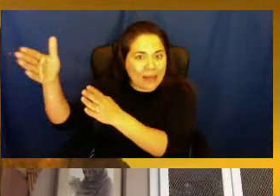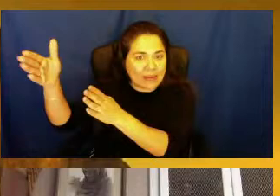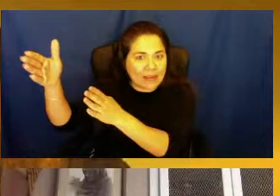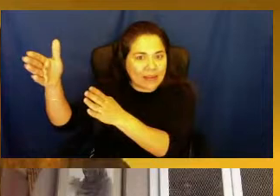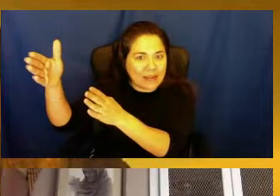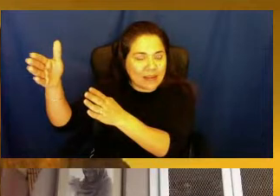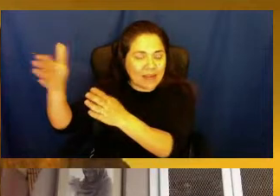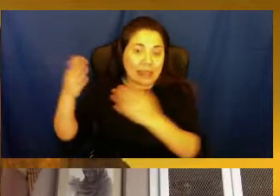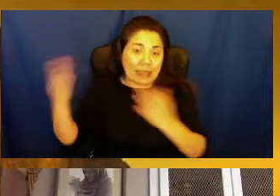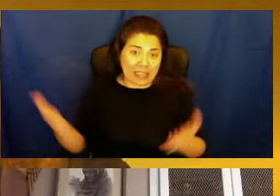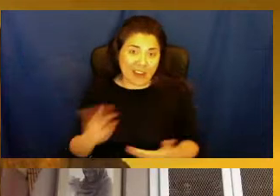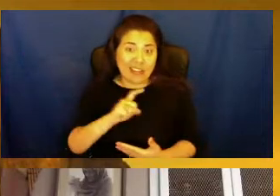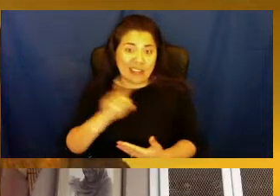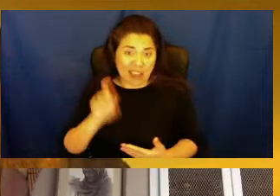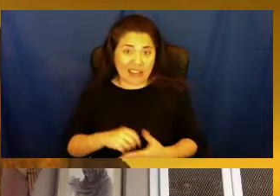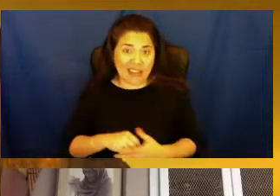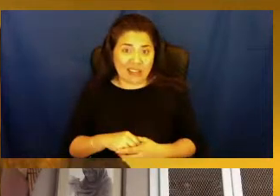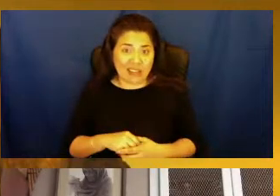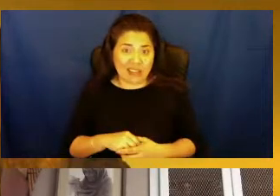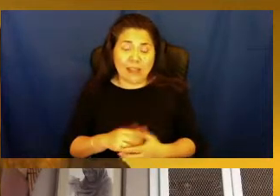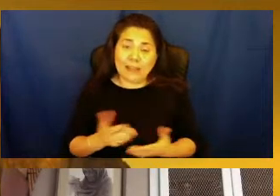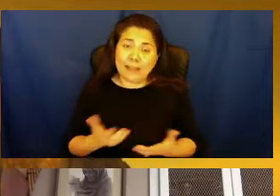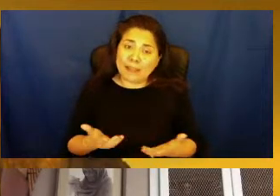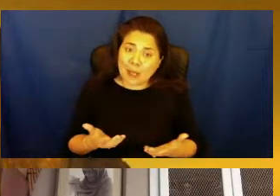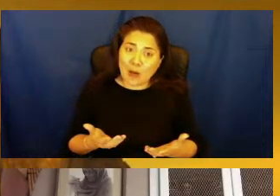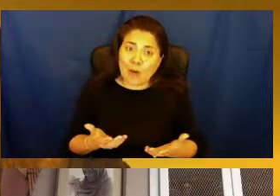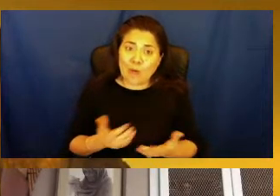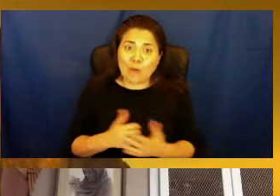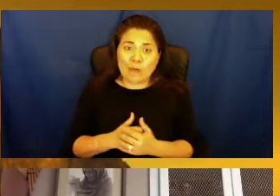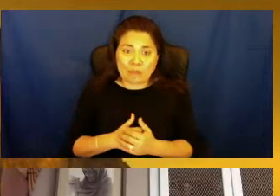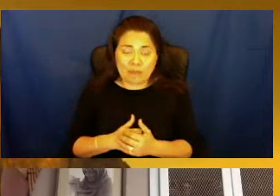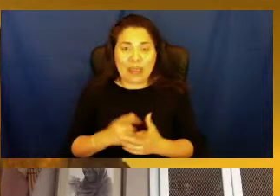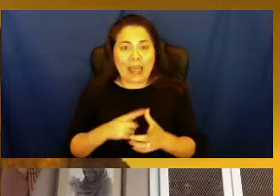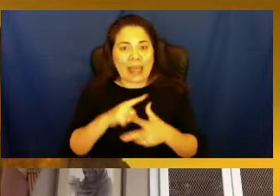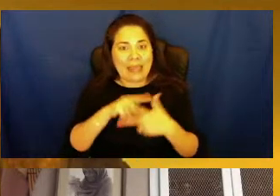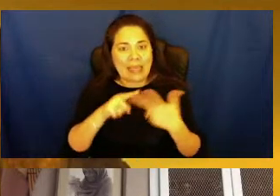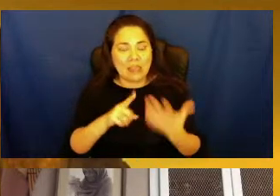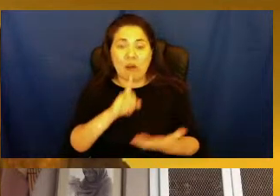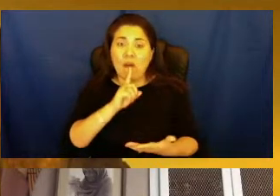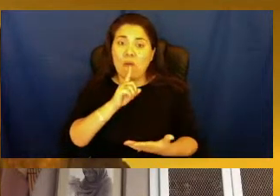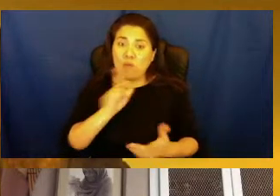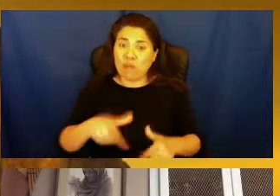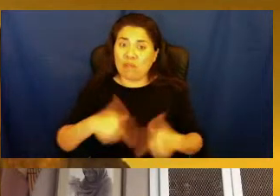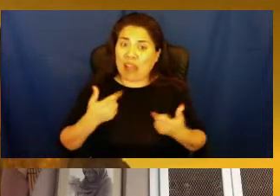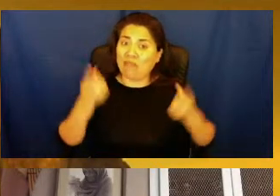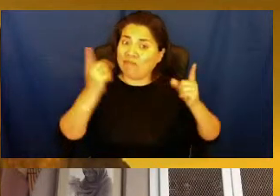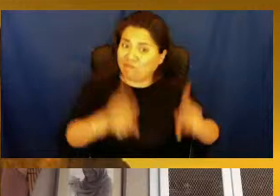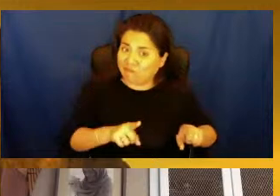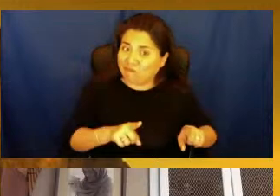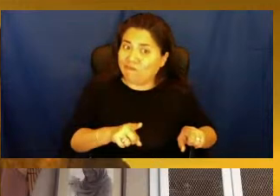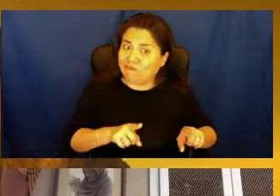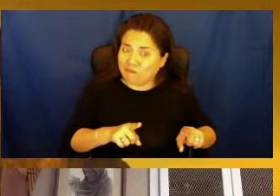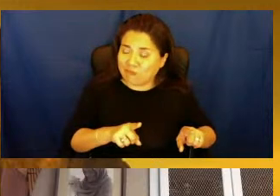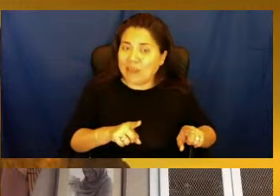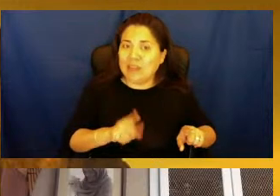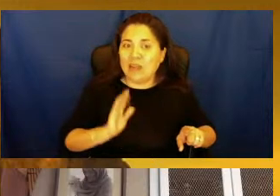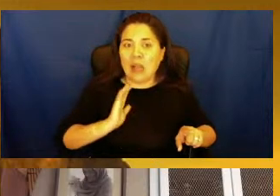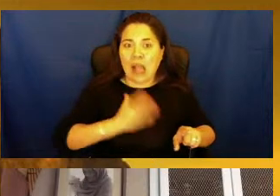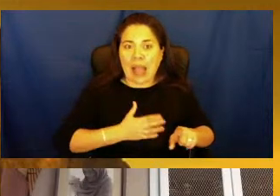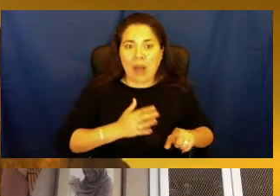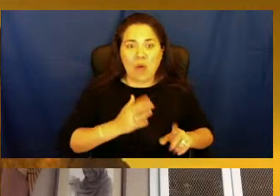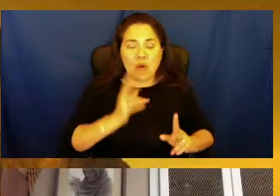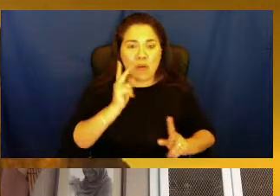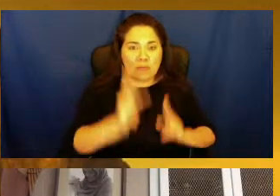in Texas. So, these are the realities that unfortunately our people, when we talk about